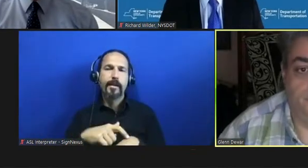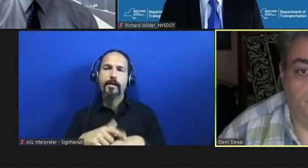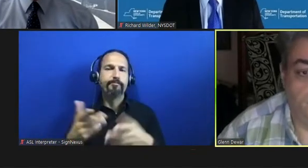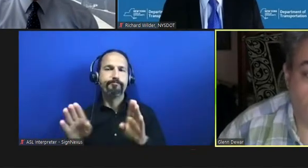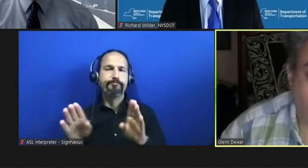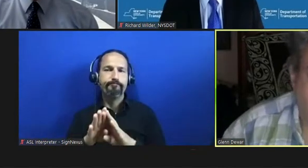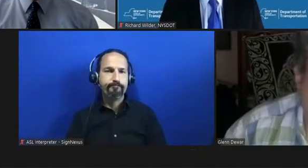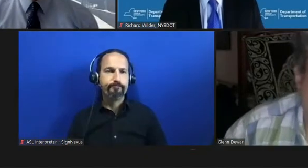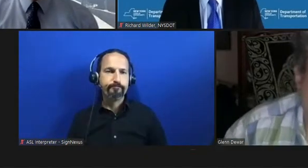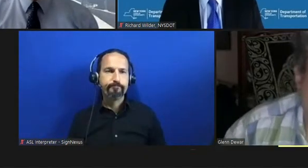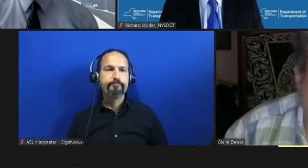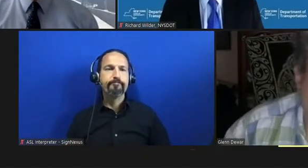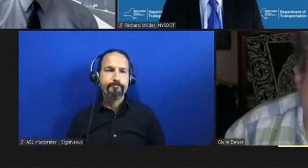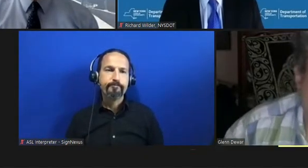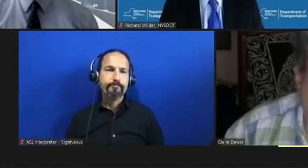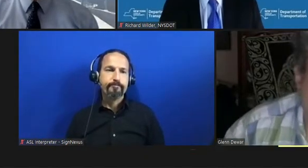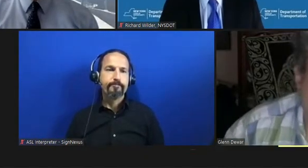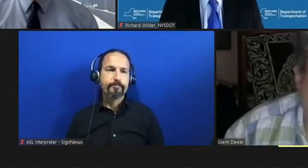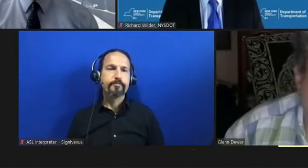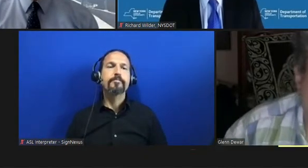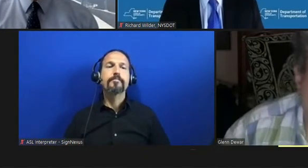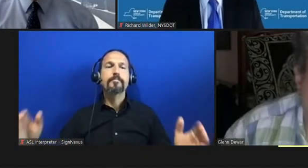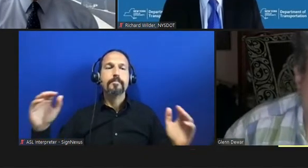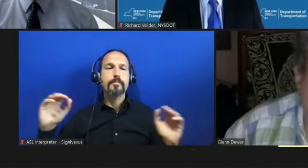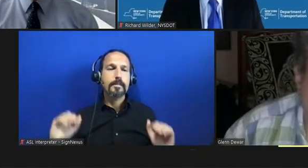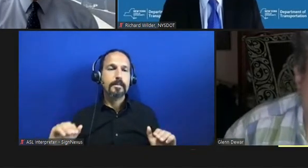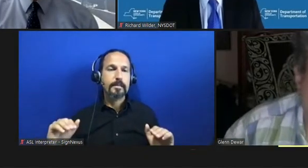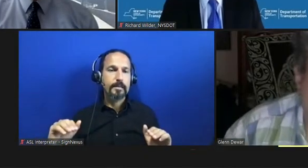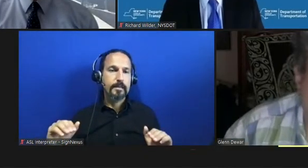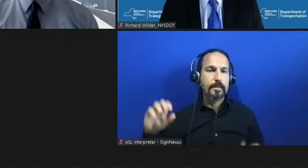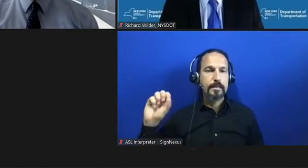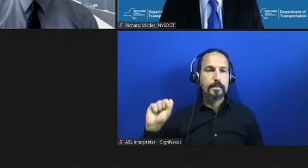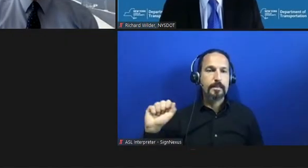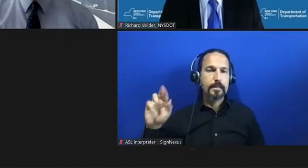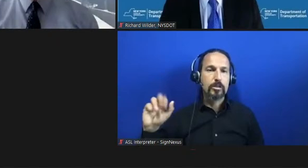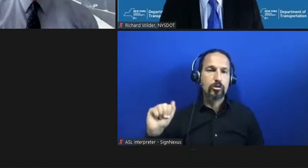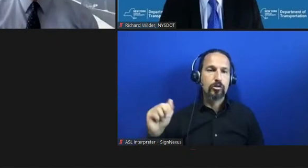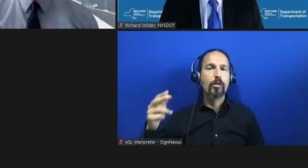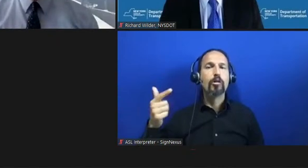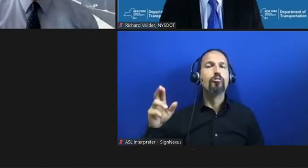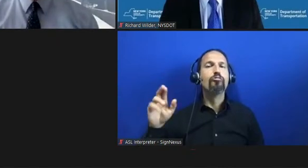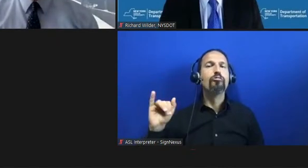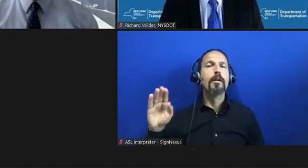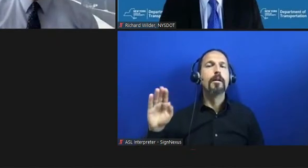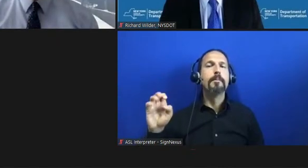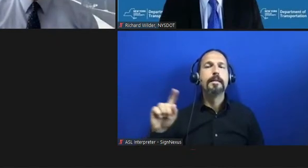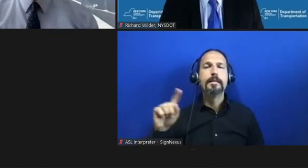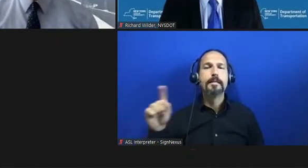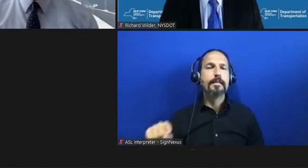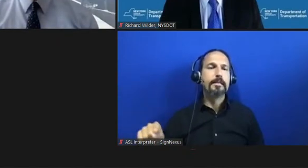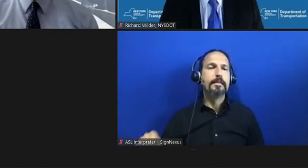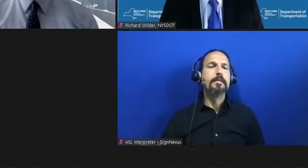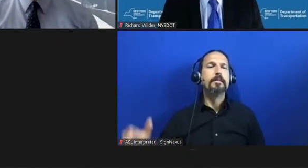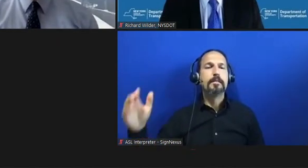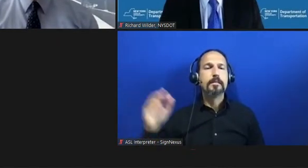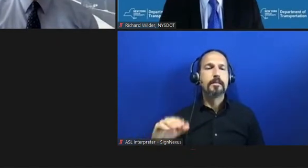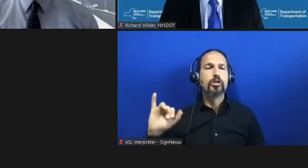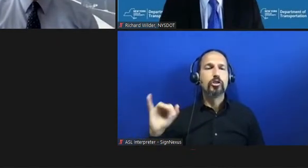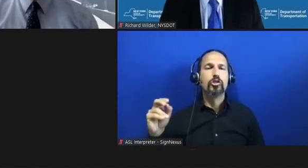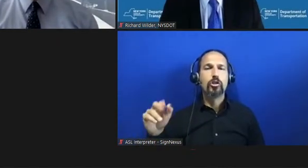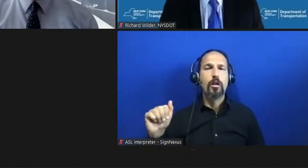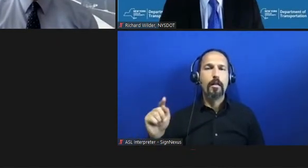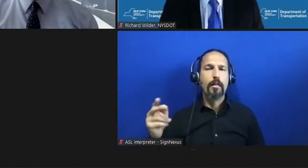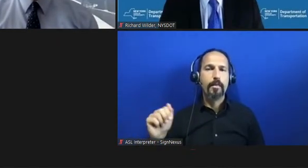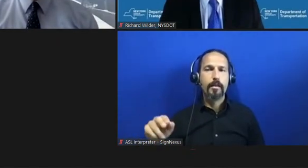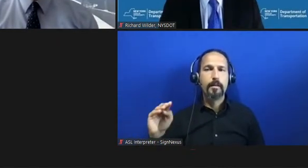have thank you our next speaker is Sarah gribbits followed by Jonathan Miller